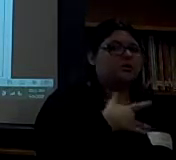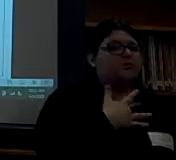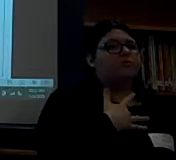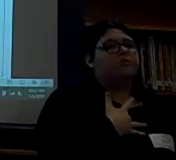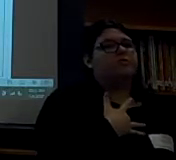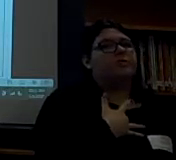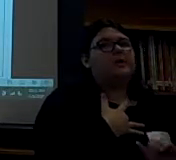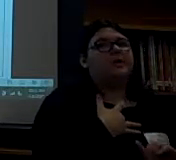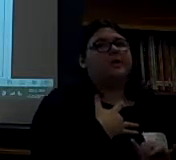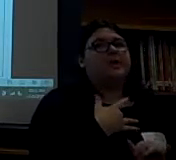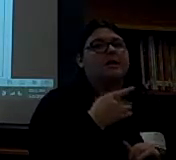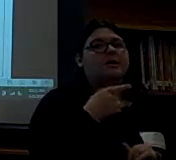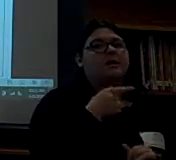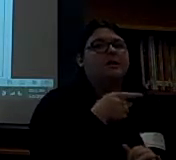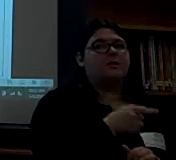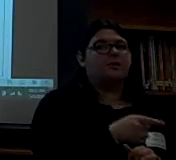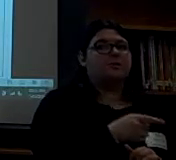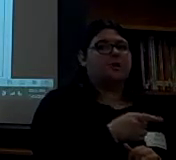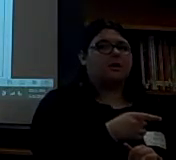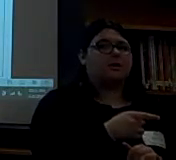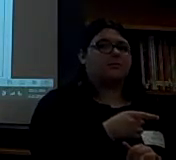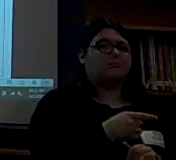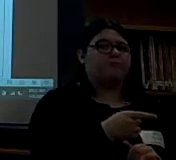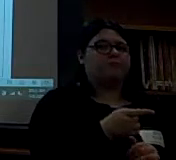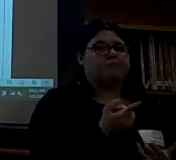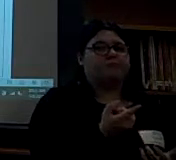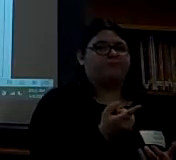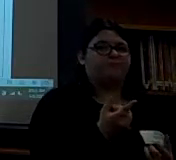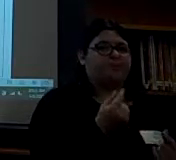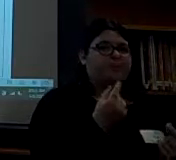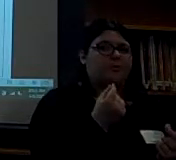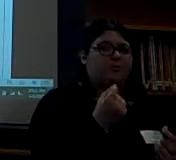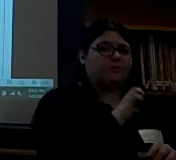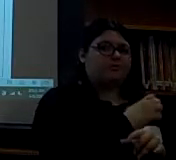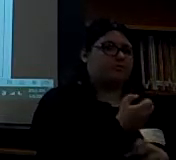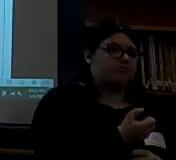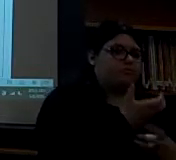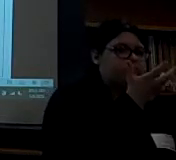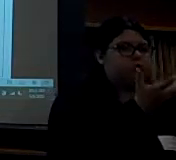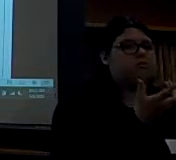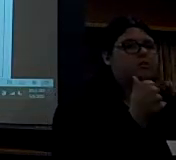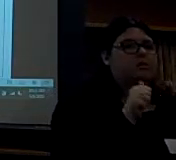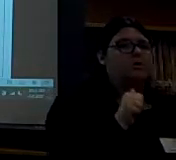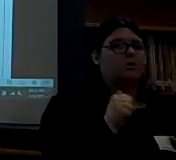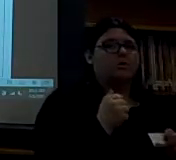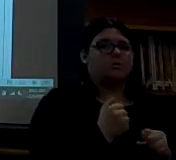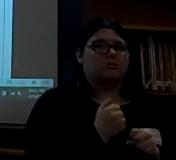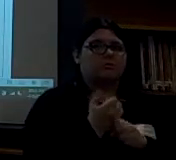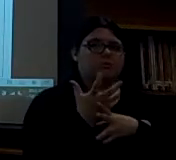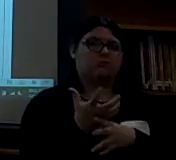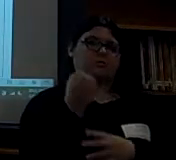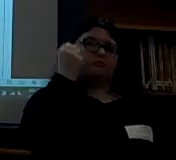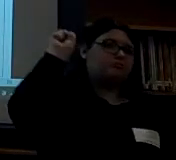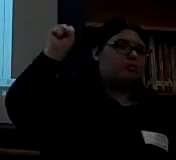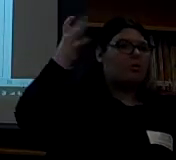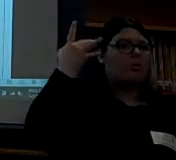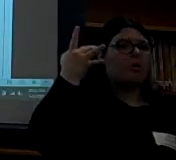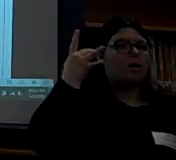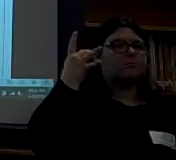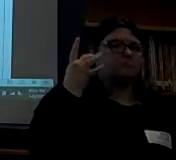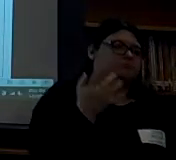like they're exerting themselves, and it could manifest itself in being defiant for the sake Correct. Of being defiant.